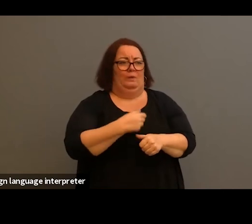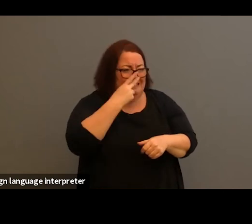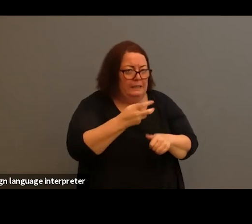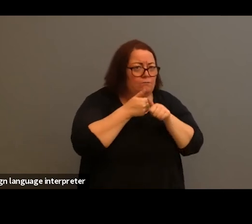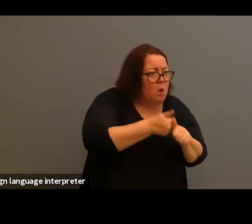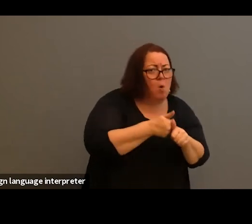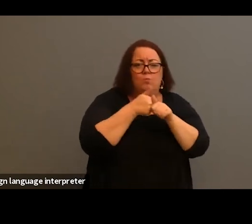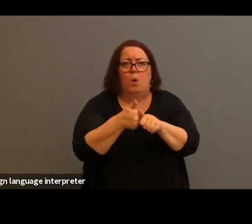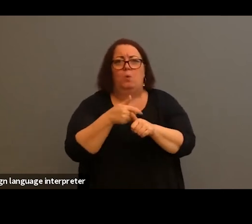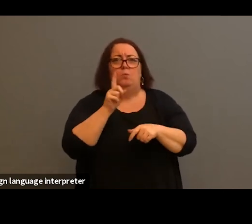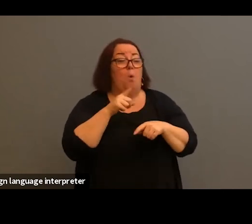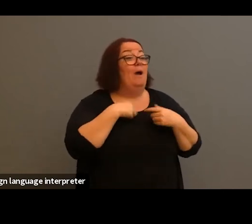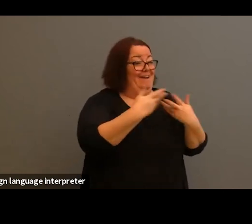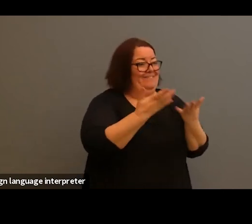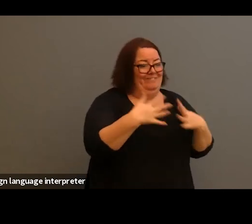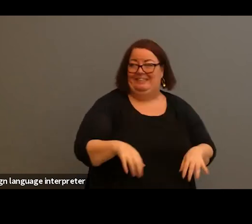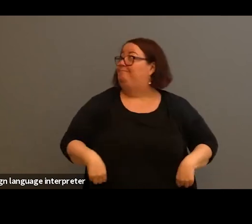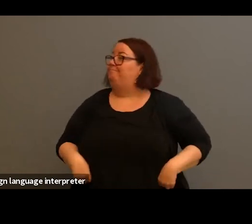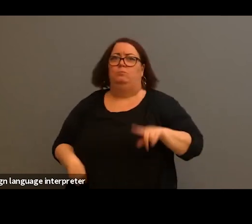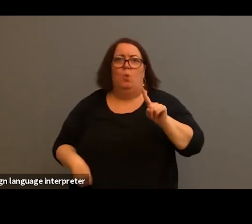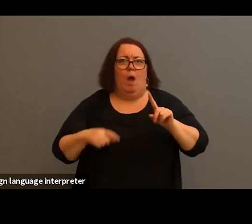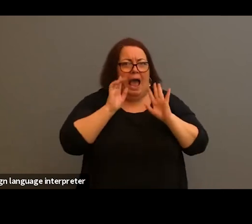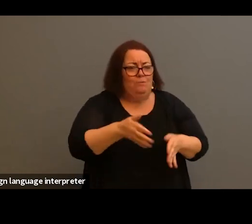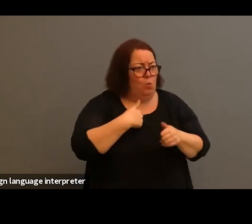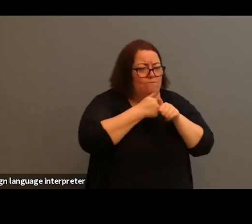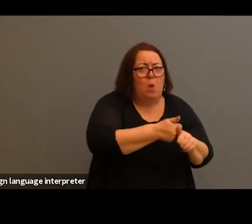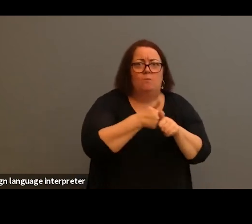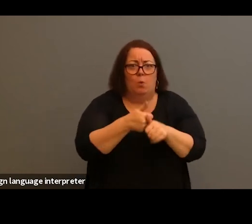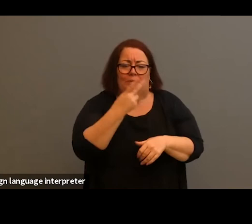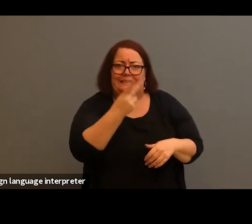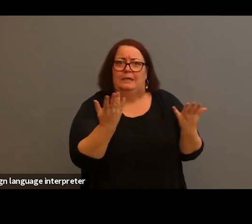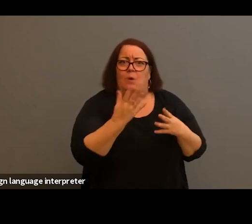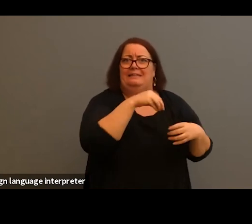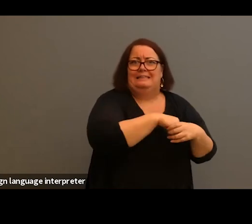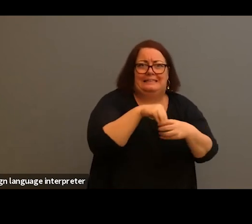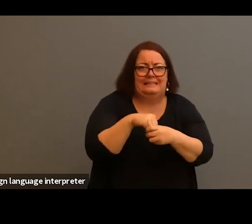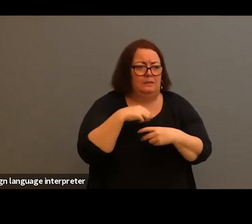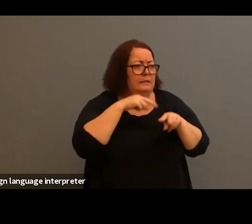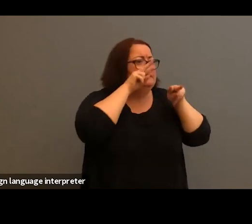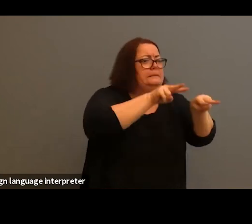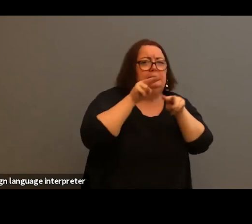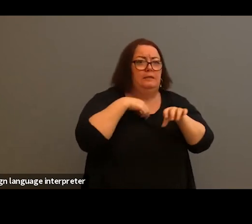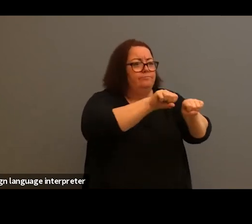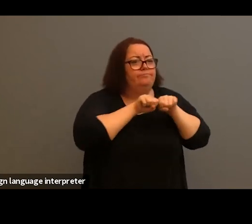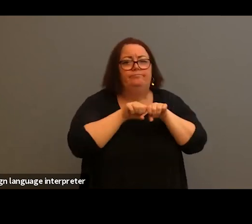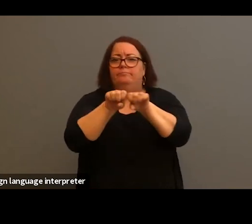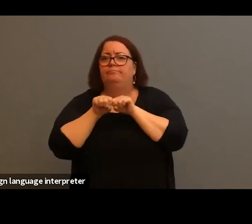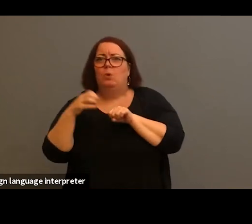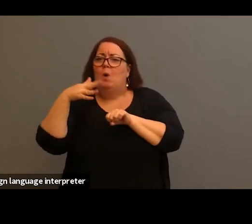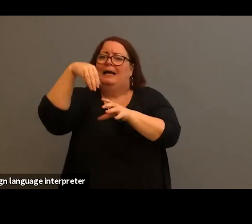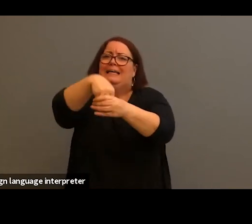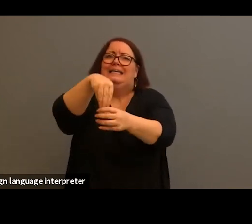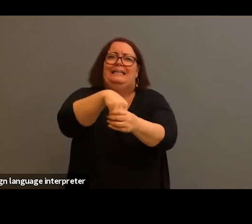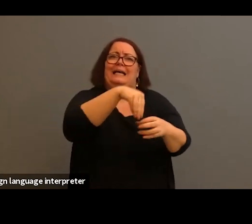to keep control of what is being developed, think back, and if necessary, adjust the goals and objectives and actions that